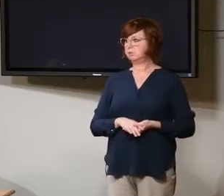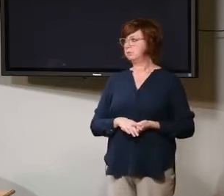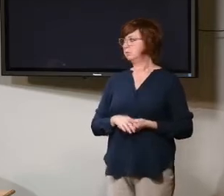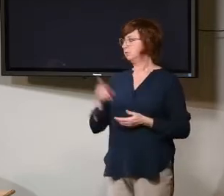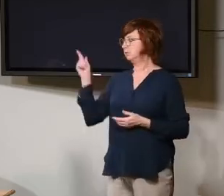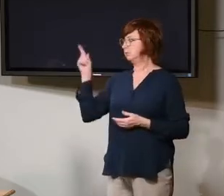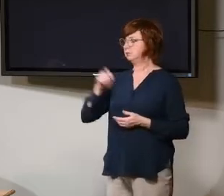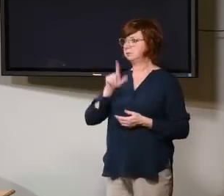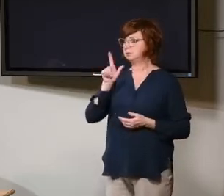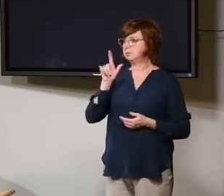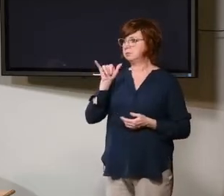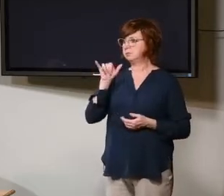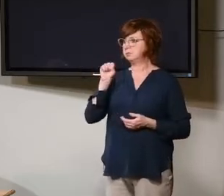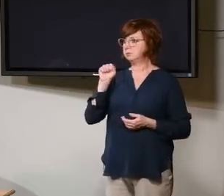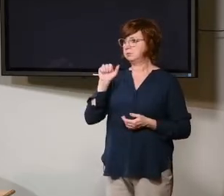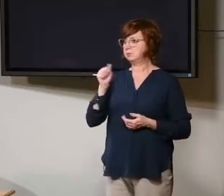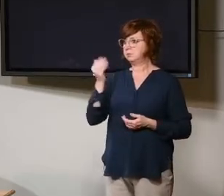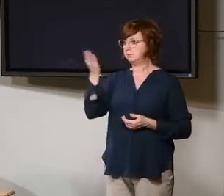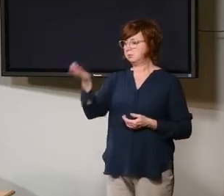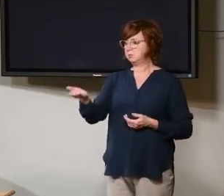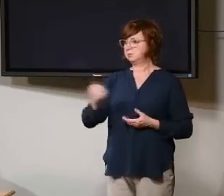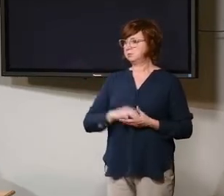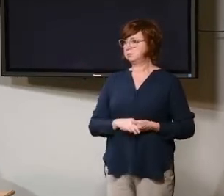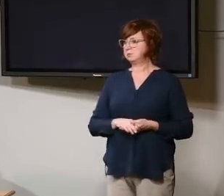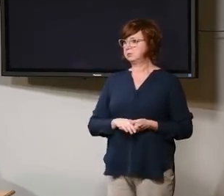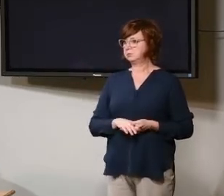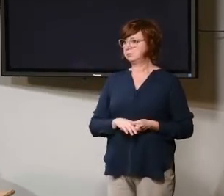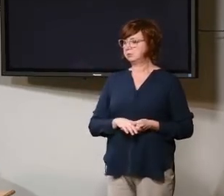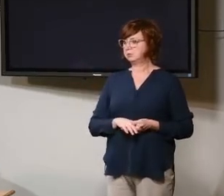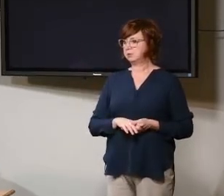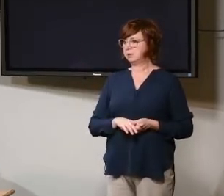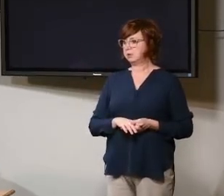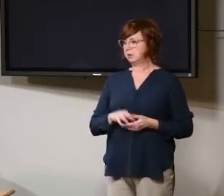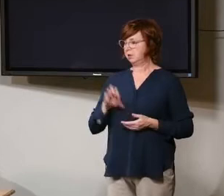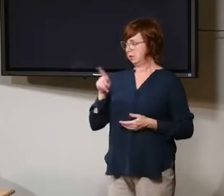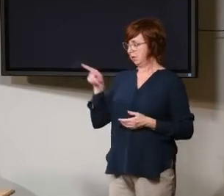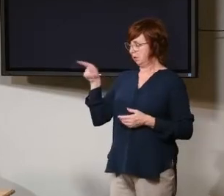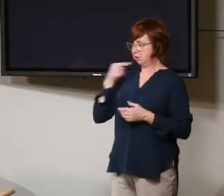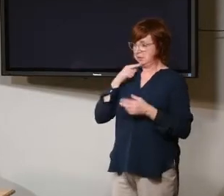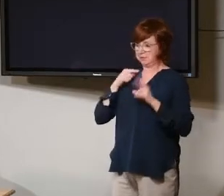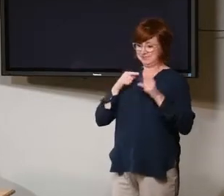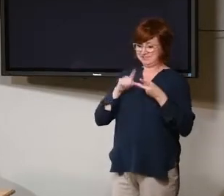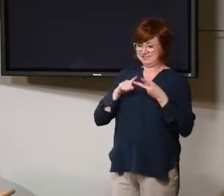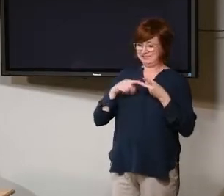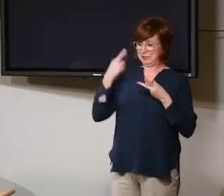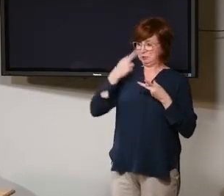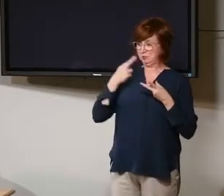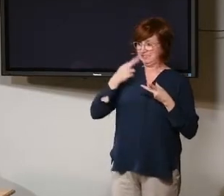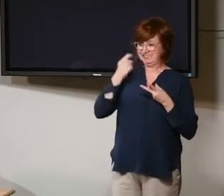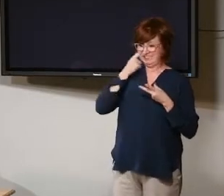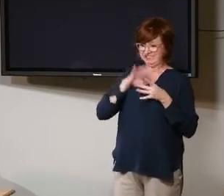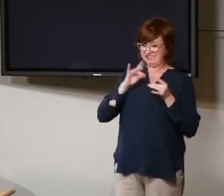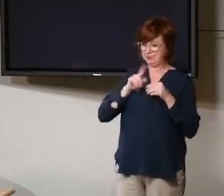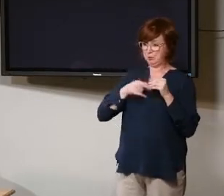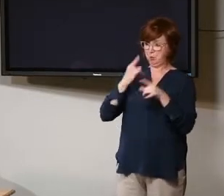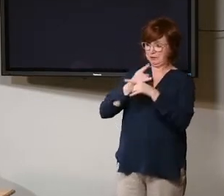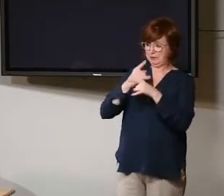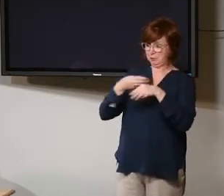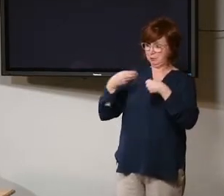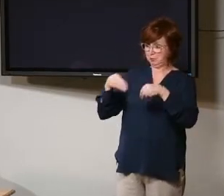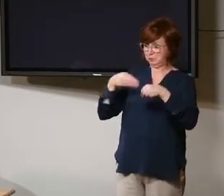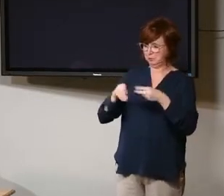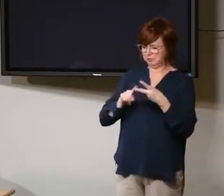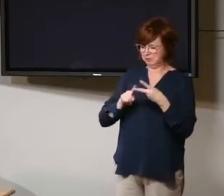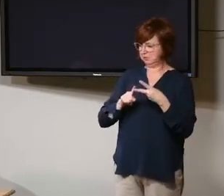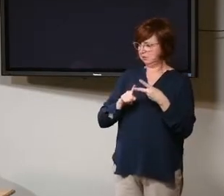Lisa? On the second reason that you said that you didn't want to close liquor stores, you said that you didn't want